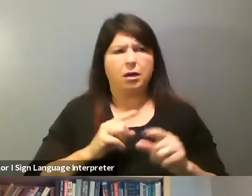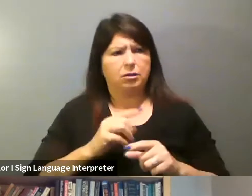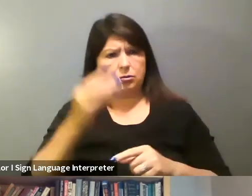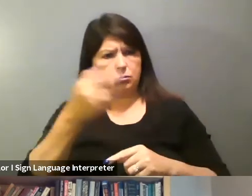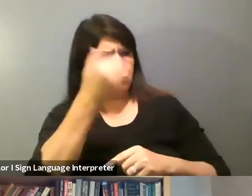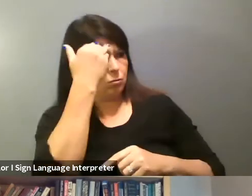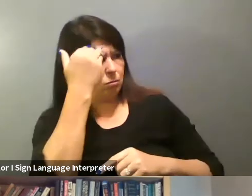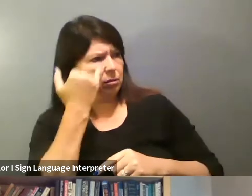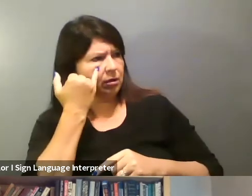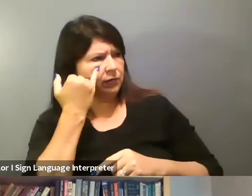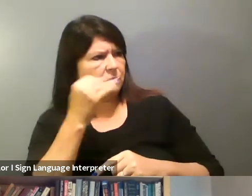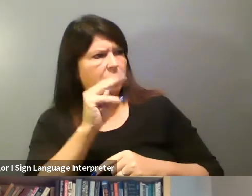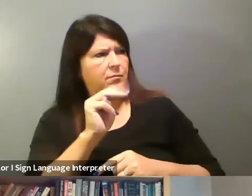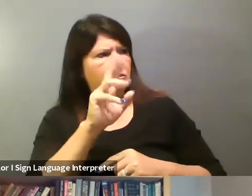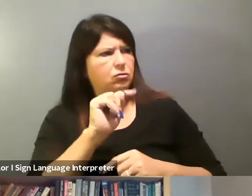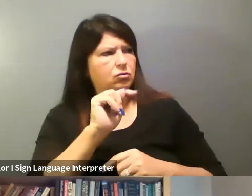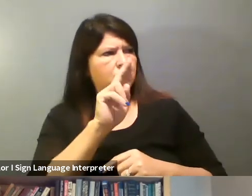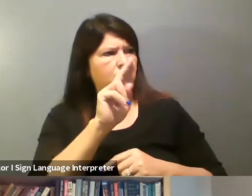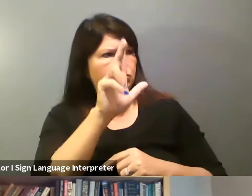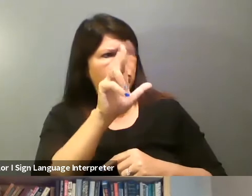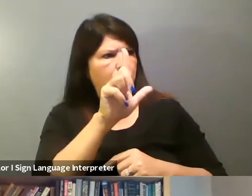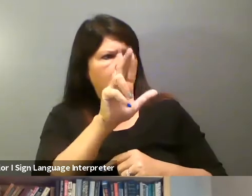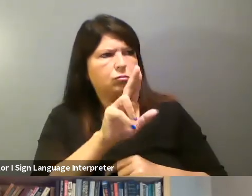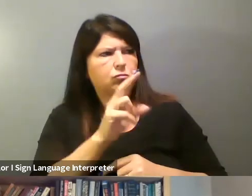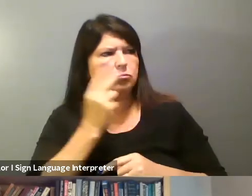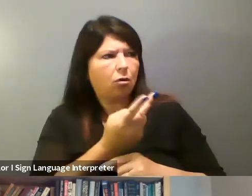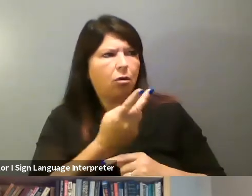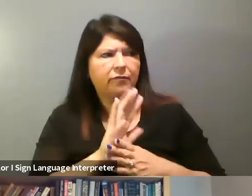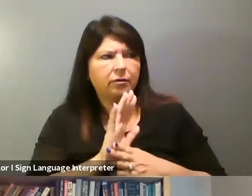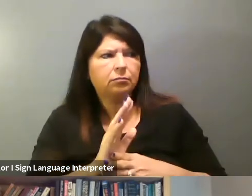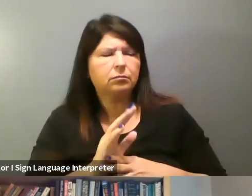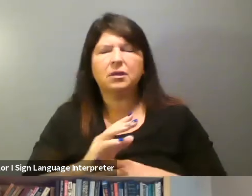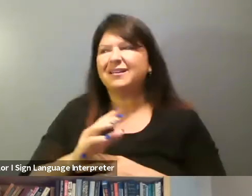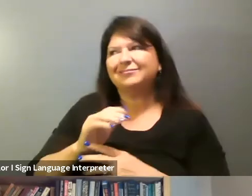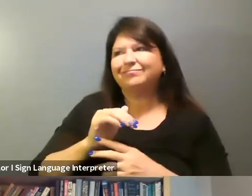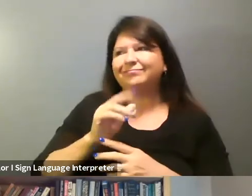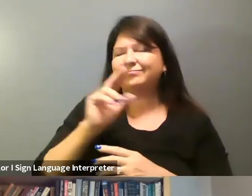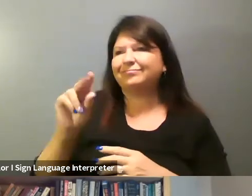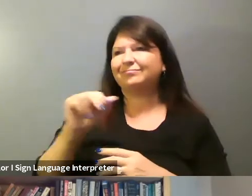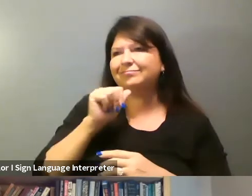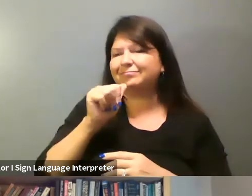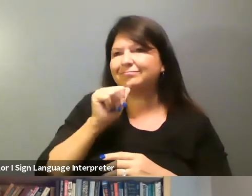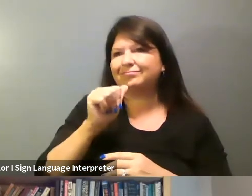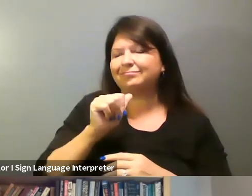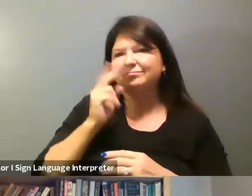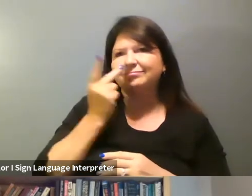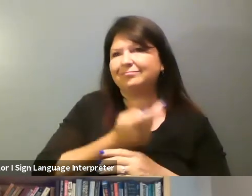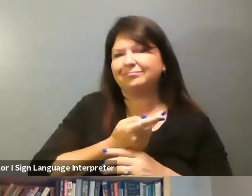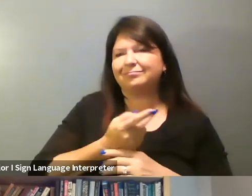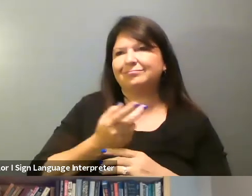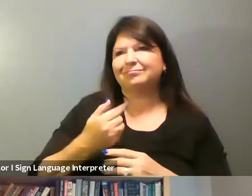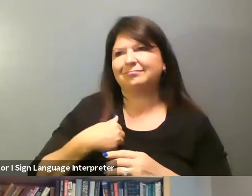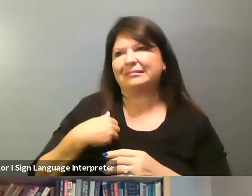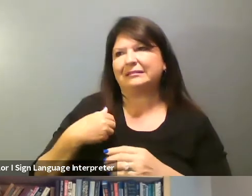because we and another thing, I can't send him a copy of the film, so we sent him a transcript and tried to do our best